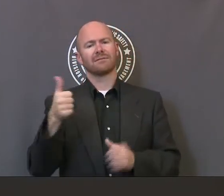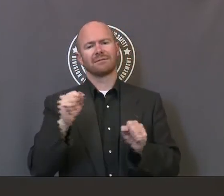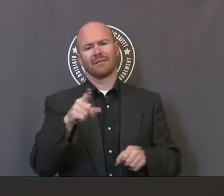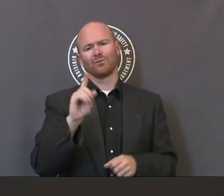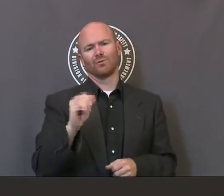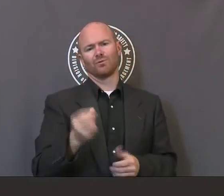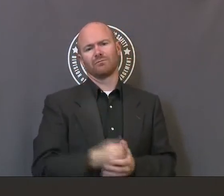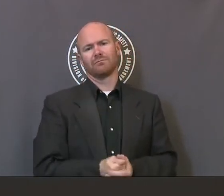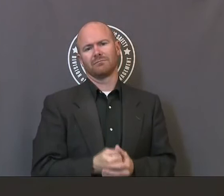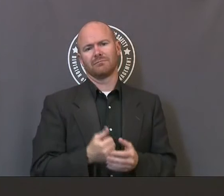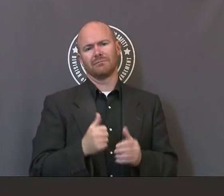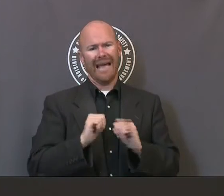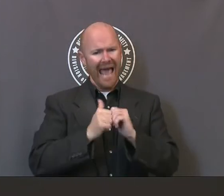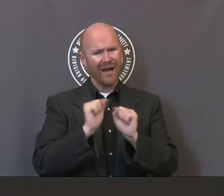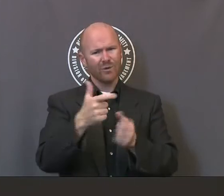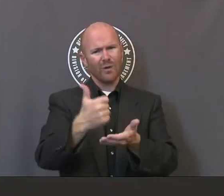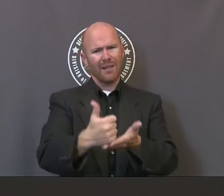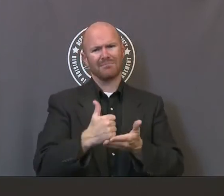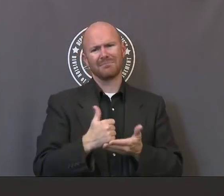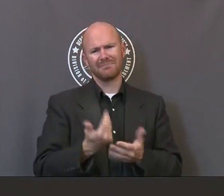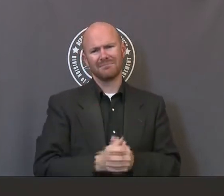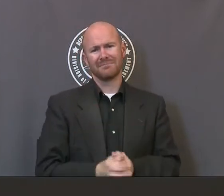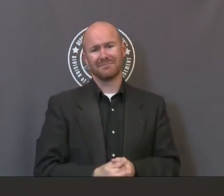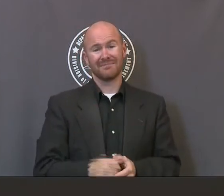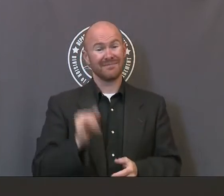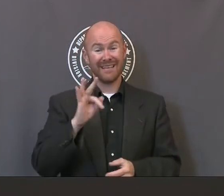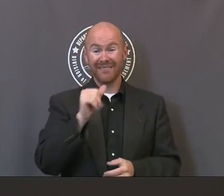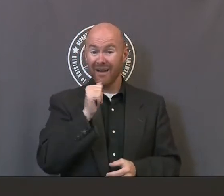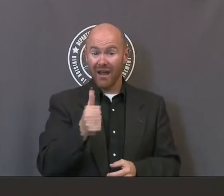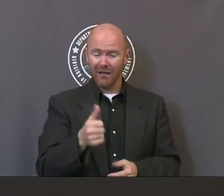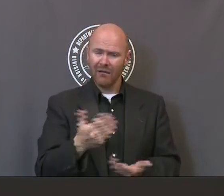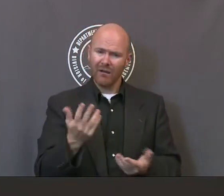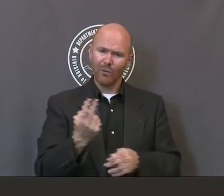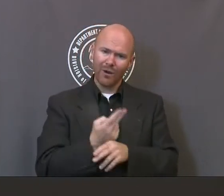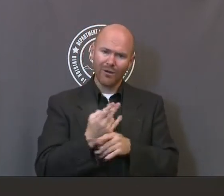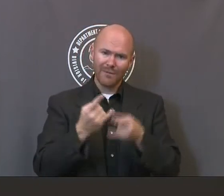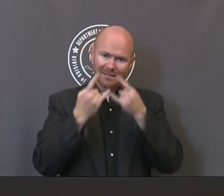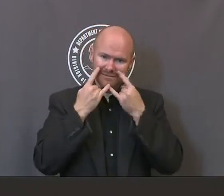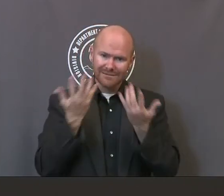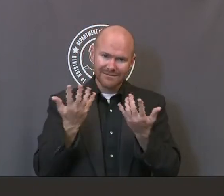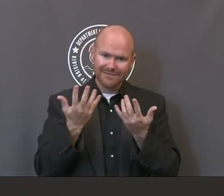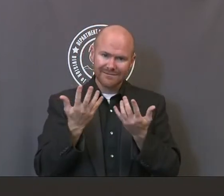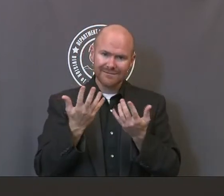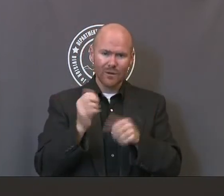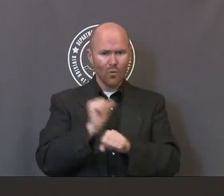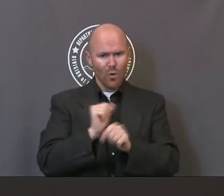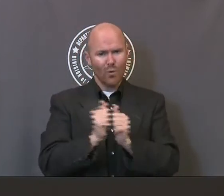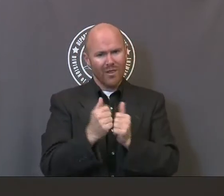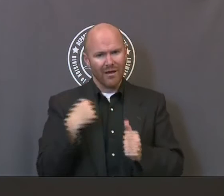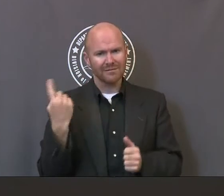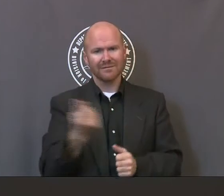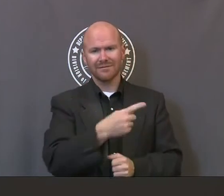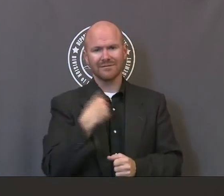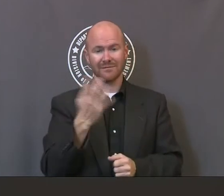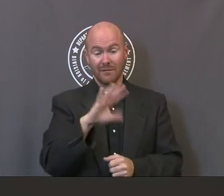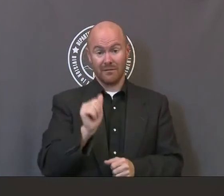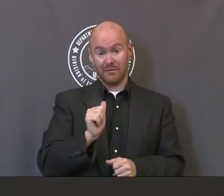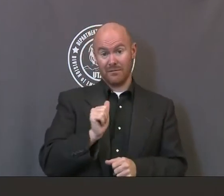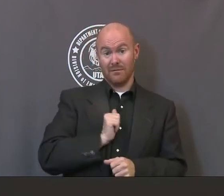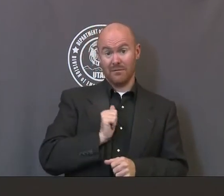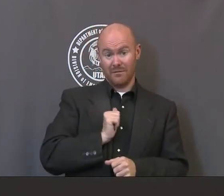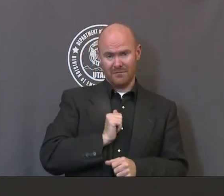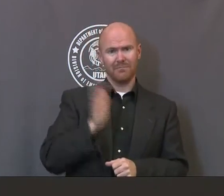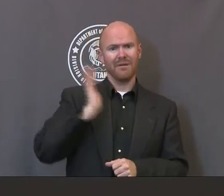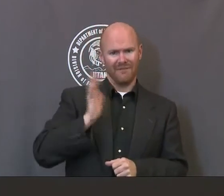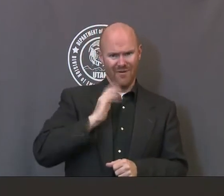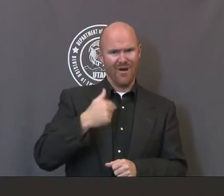help? Otherwise, wear a mask and cooperate with us on this. I myself have been